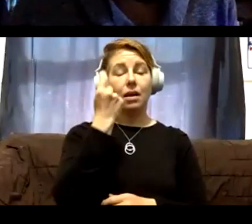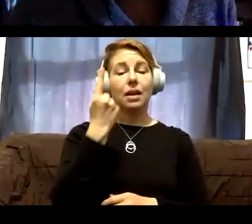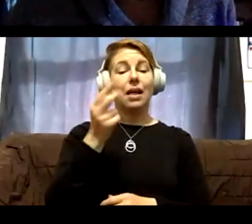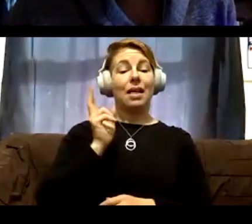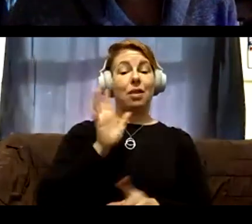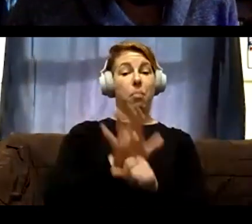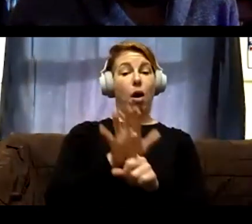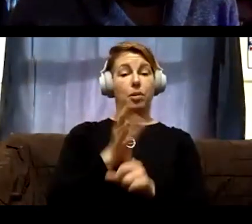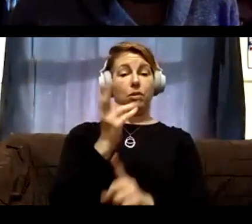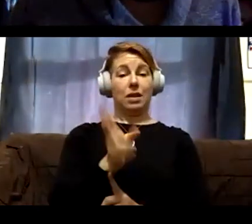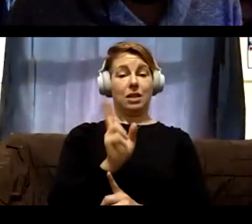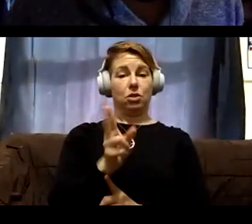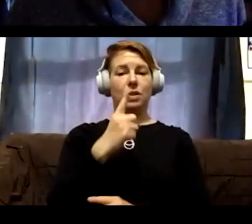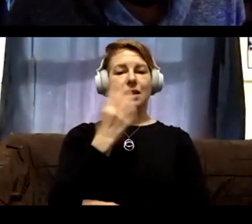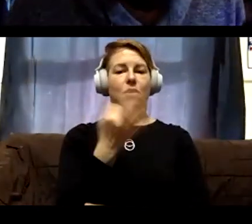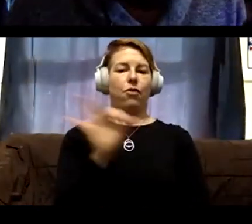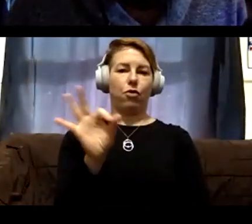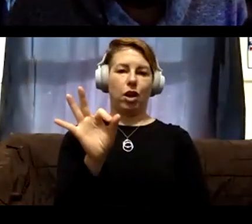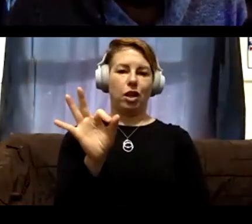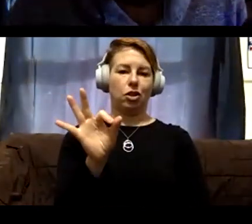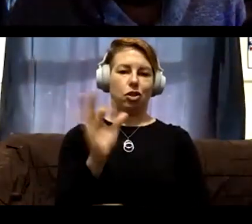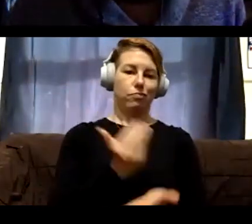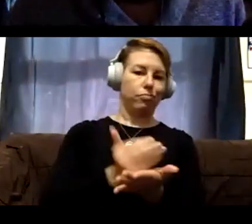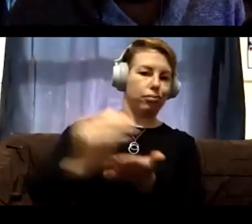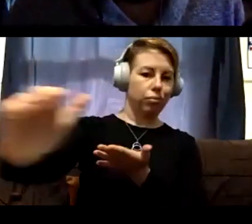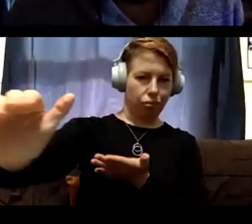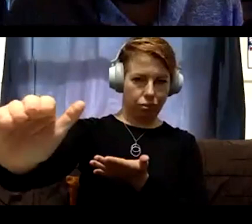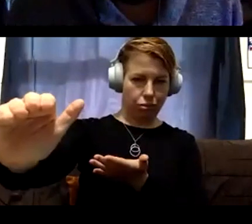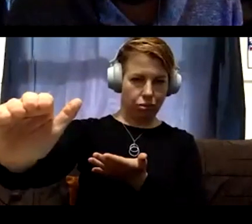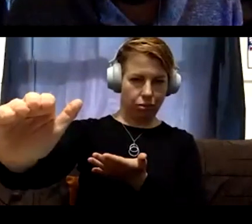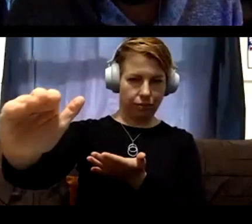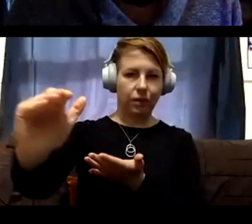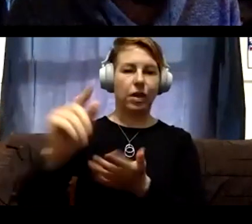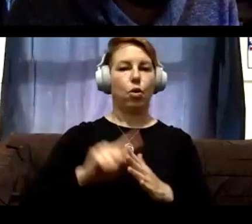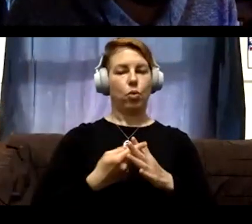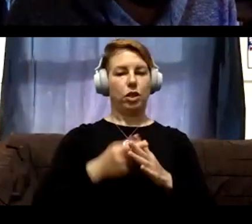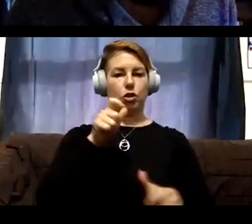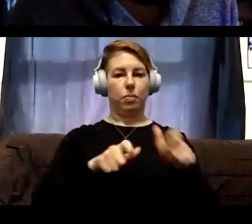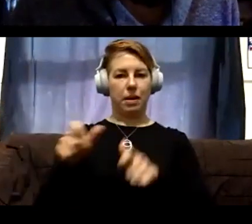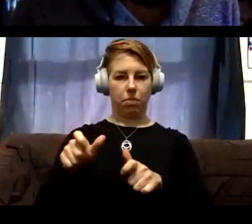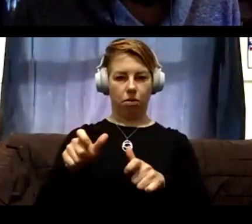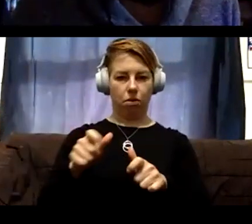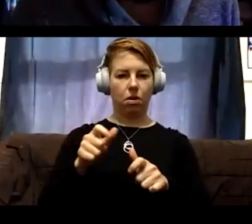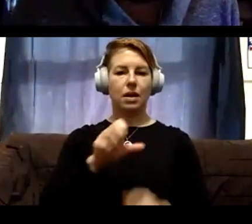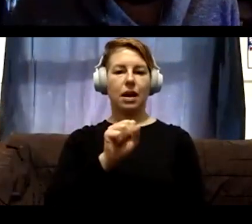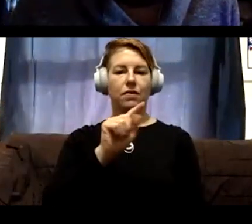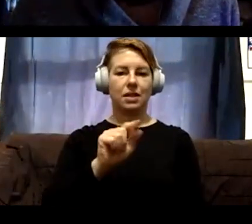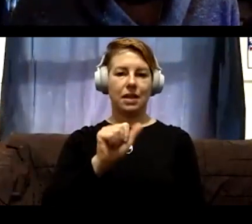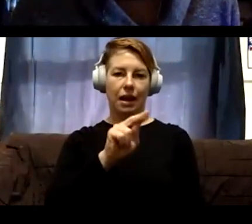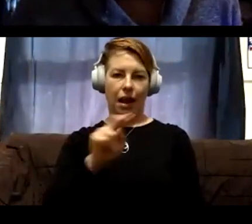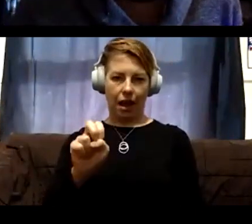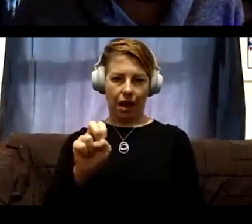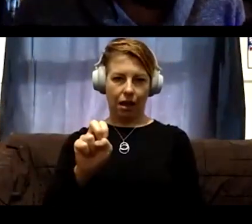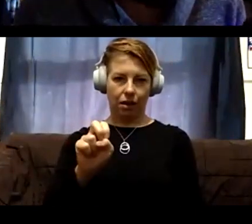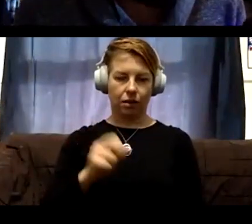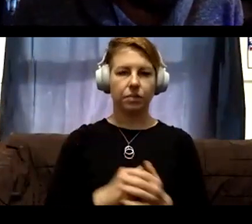aboriginal population of Saint Anne, as is the wont of such people. This anthropologist believes at least some trace of